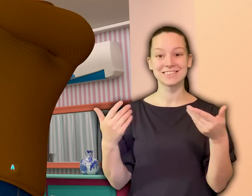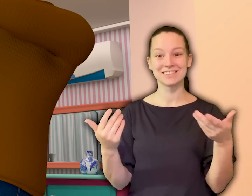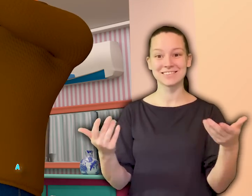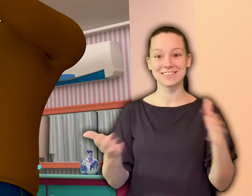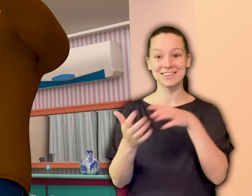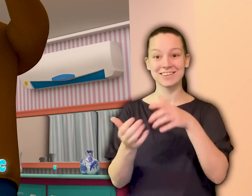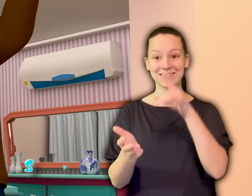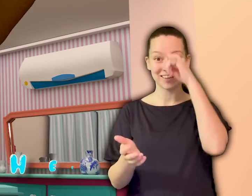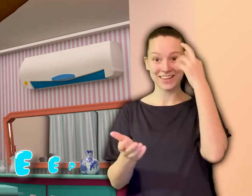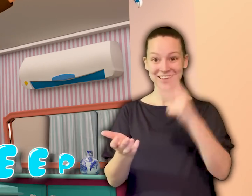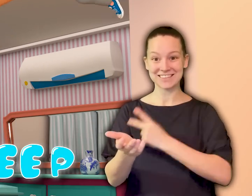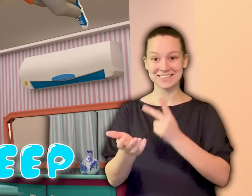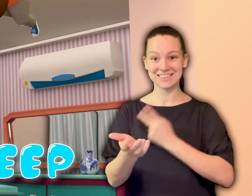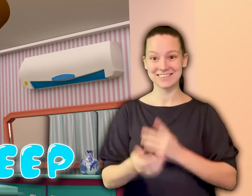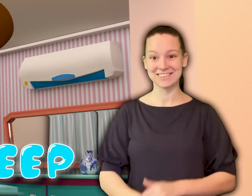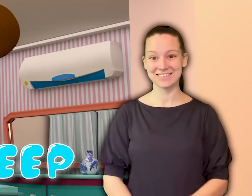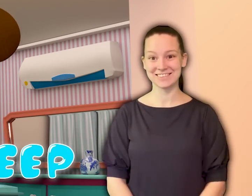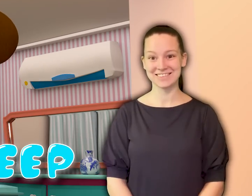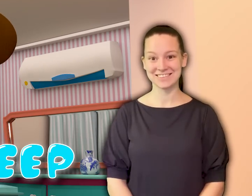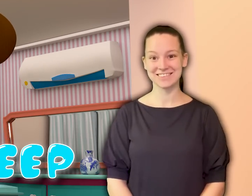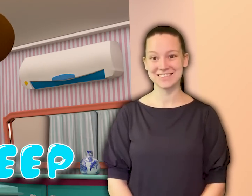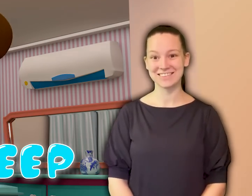back Baa Black